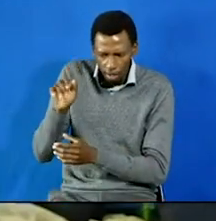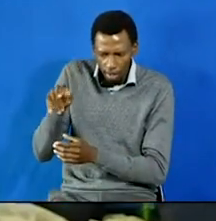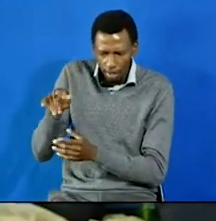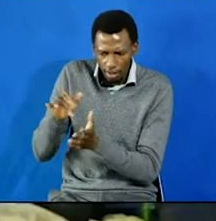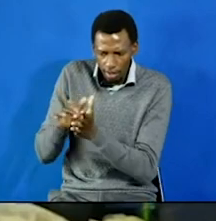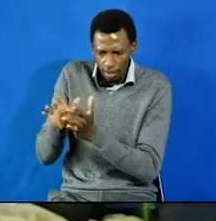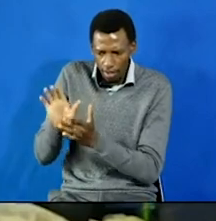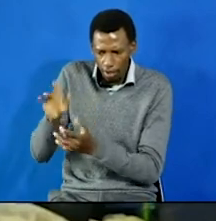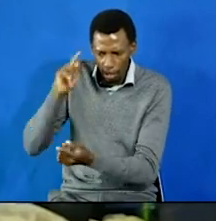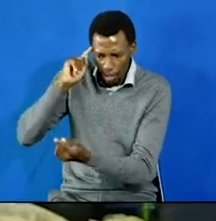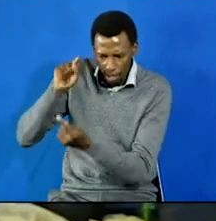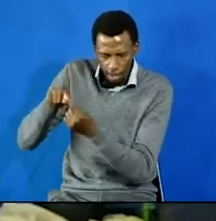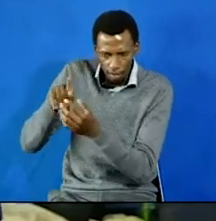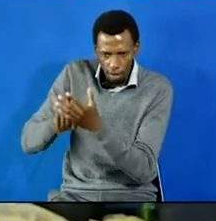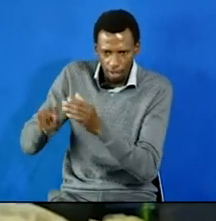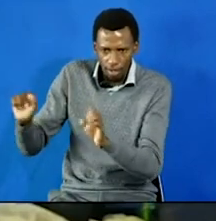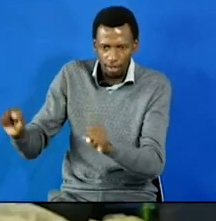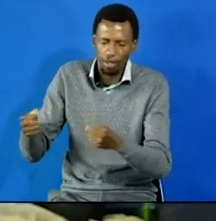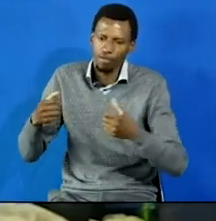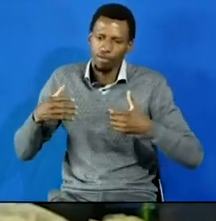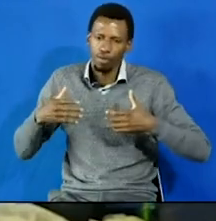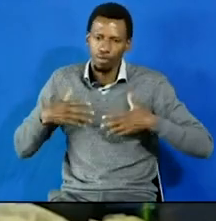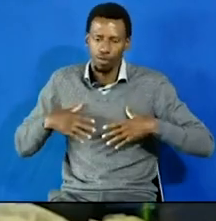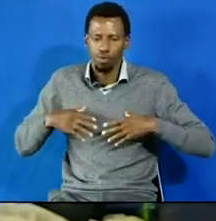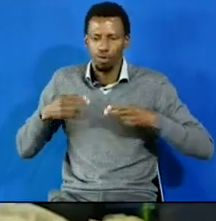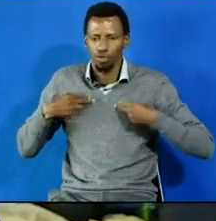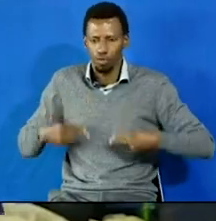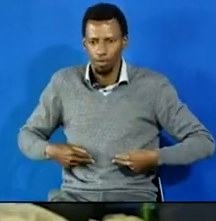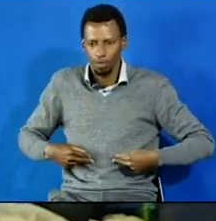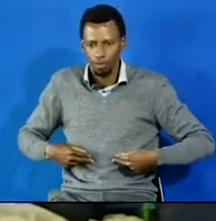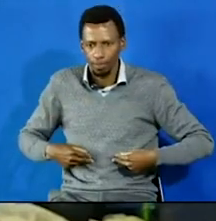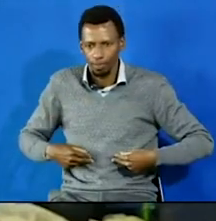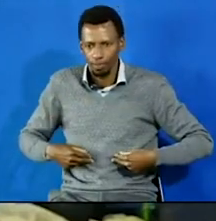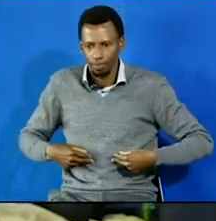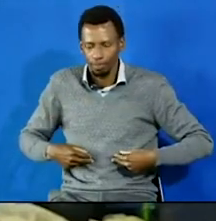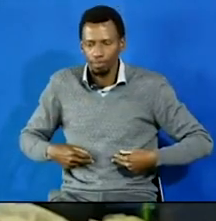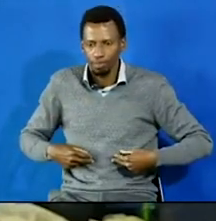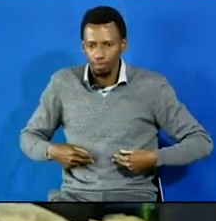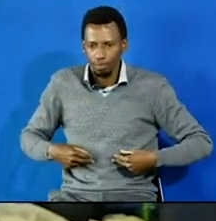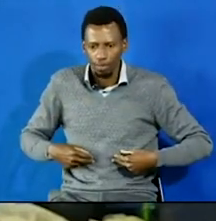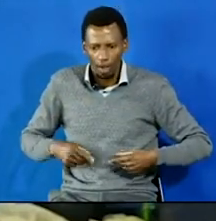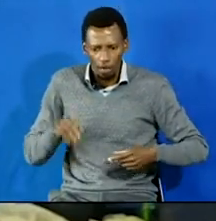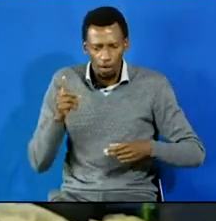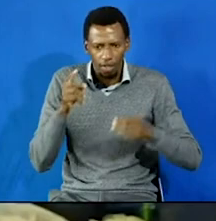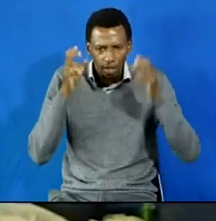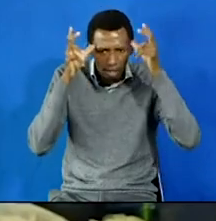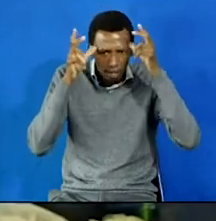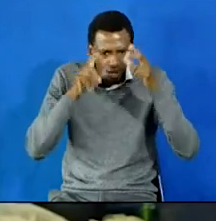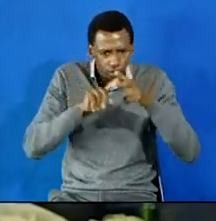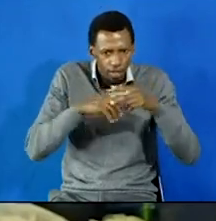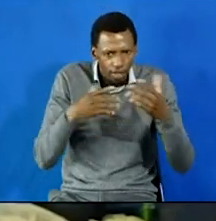humanity. And he begins very well with the attempt of appetite.